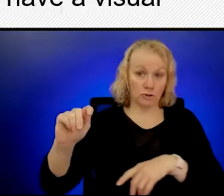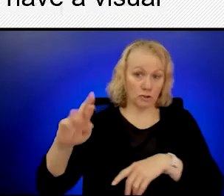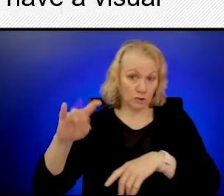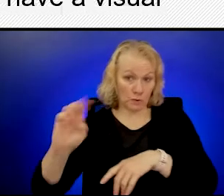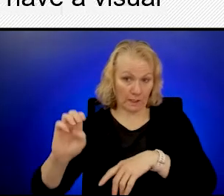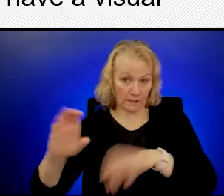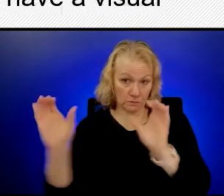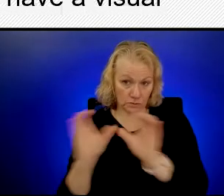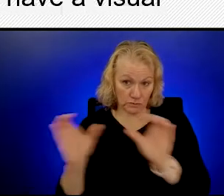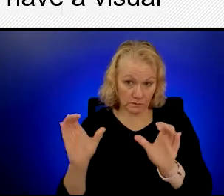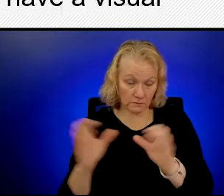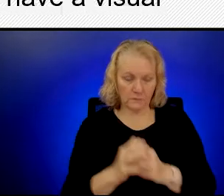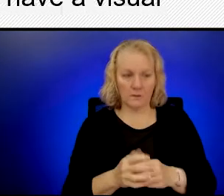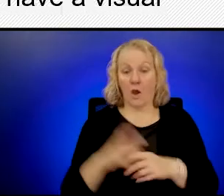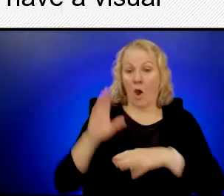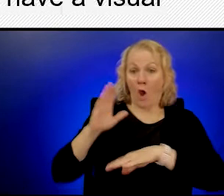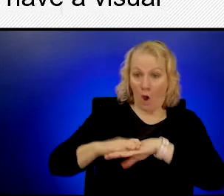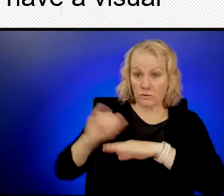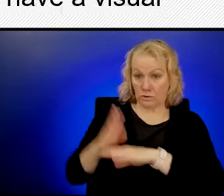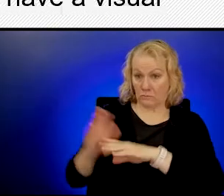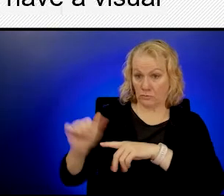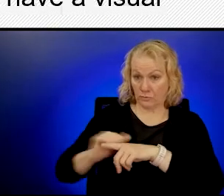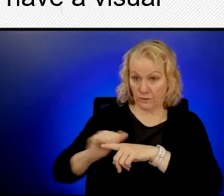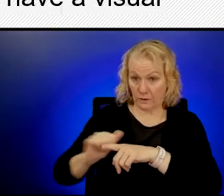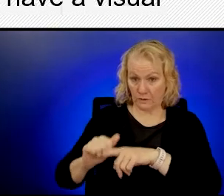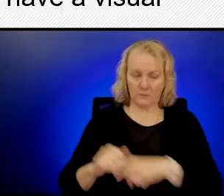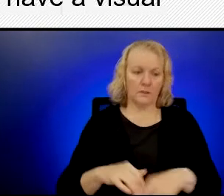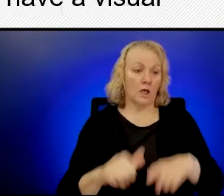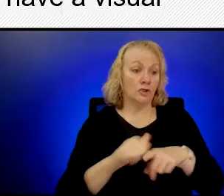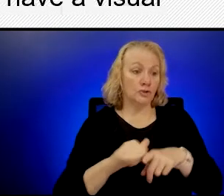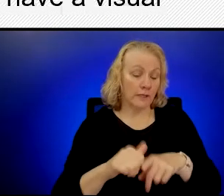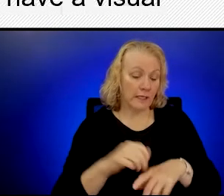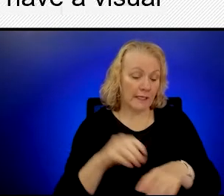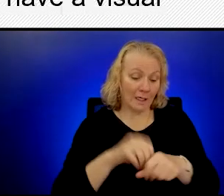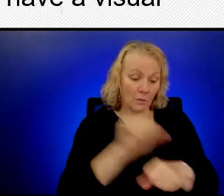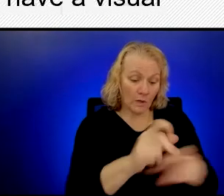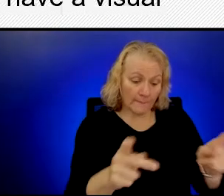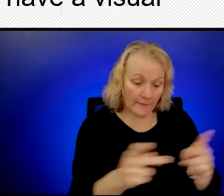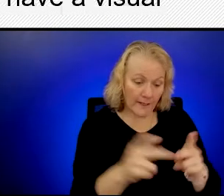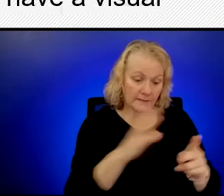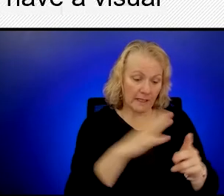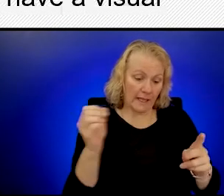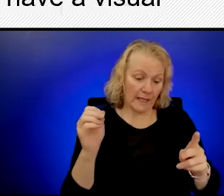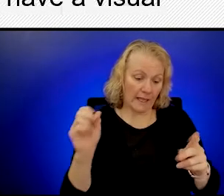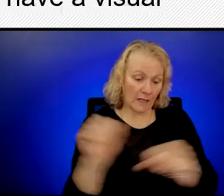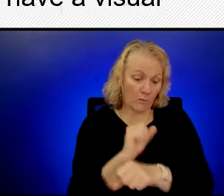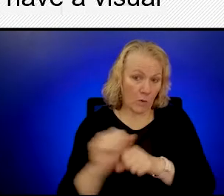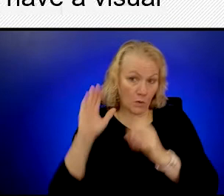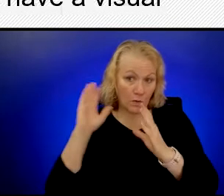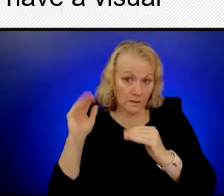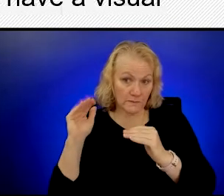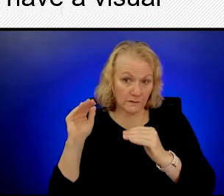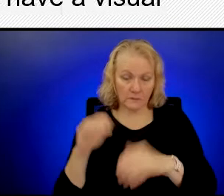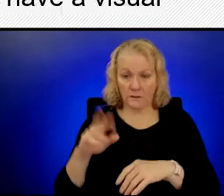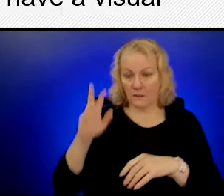certifications, on-the-job training, training in workplace and employer expectations,